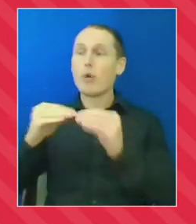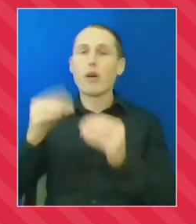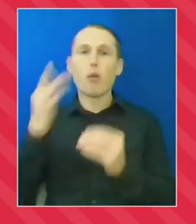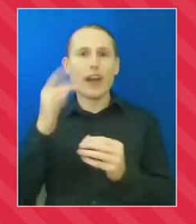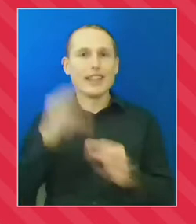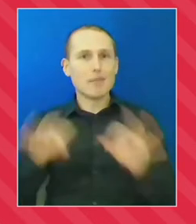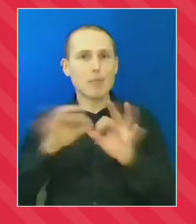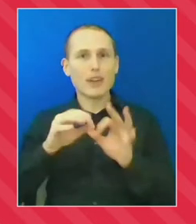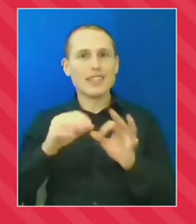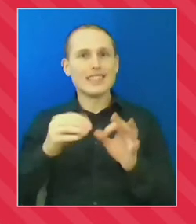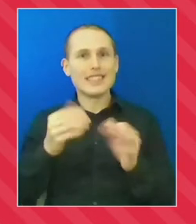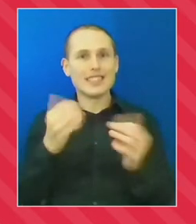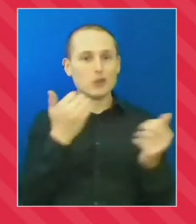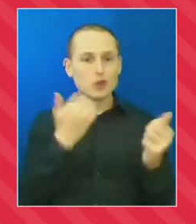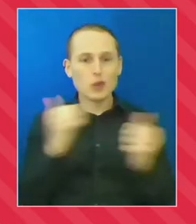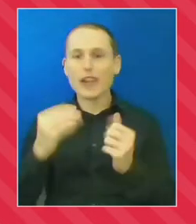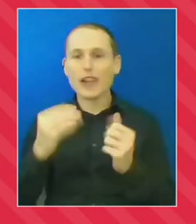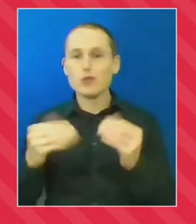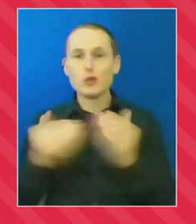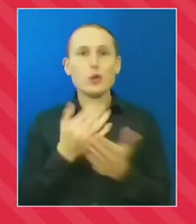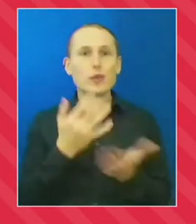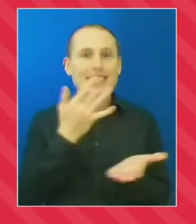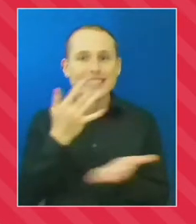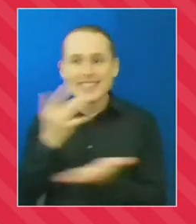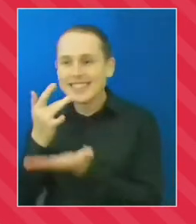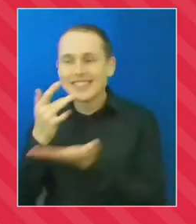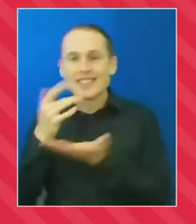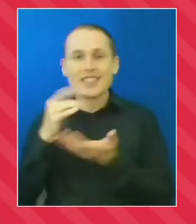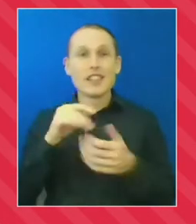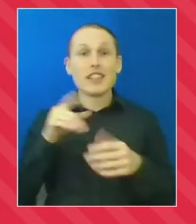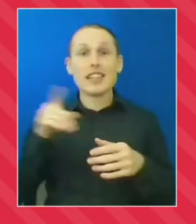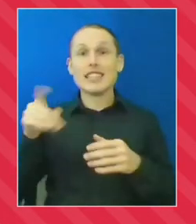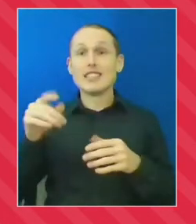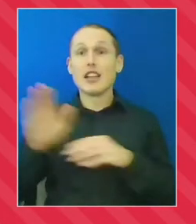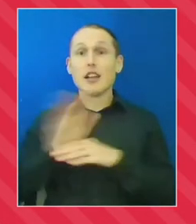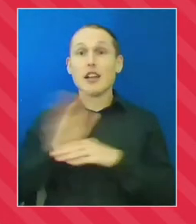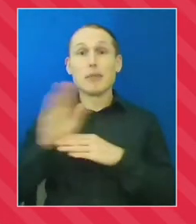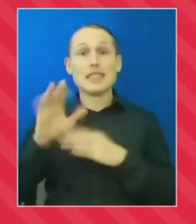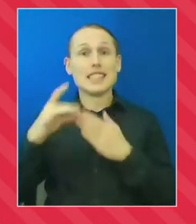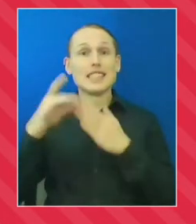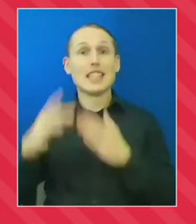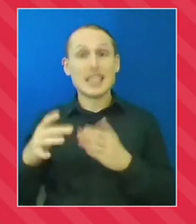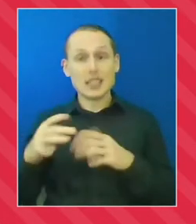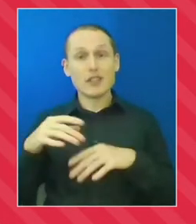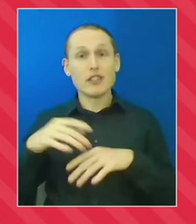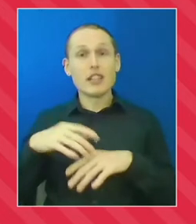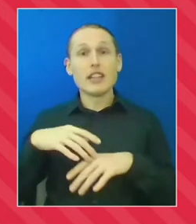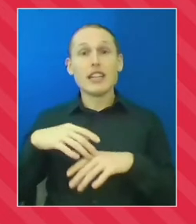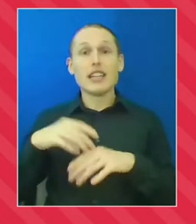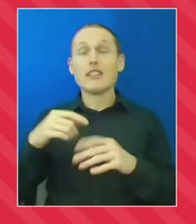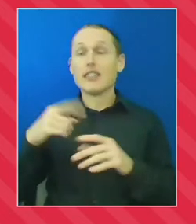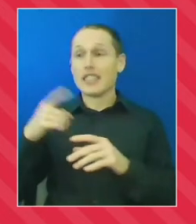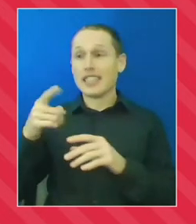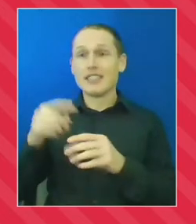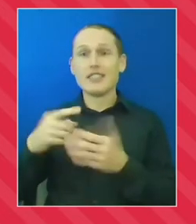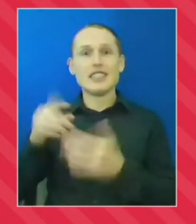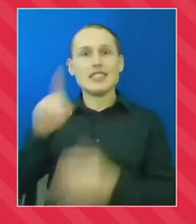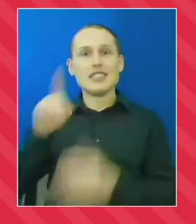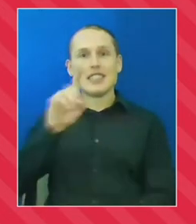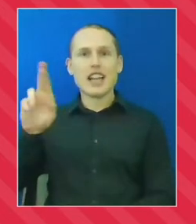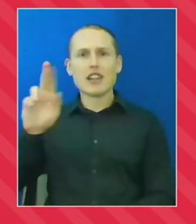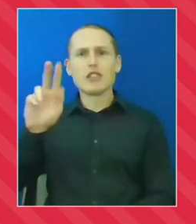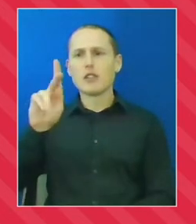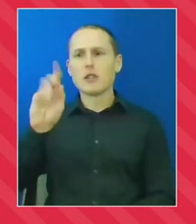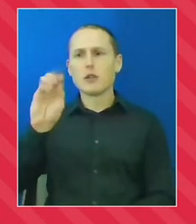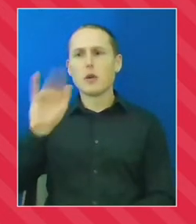professionals, educators, and leaders in the food industry can come together to accomplish this is Dr. Kofi Essel,